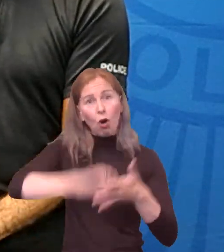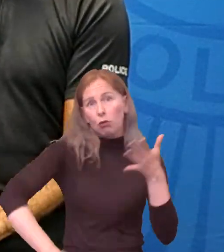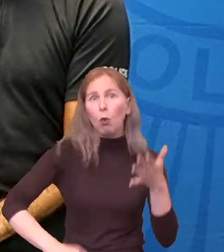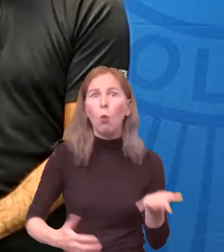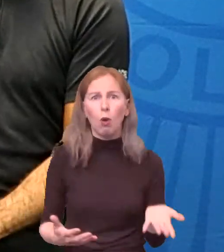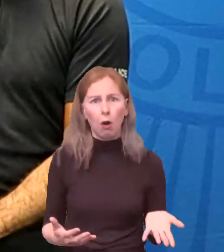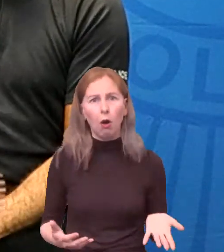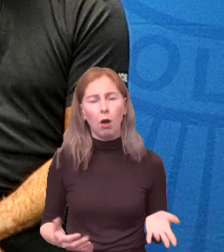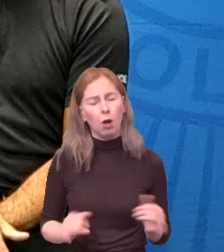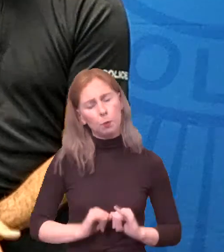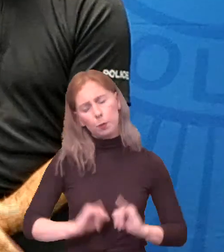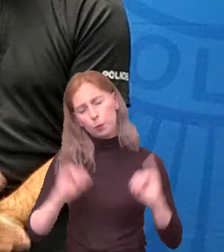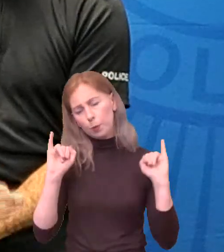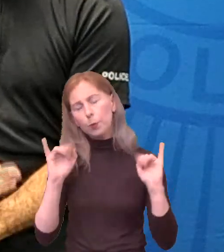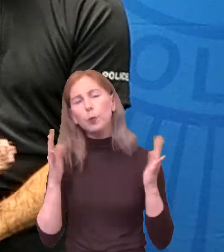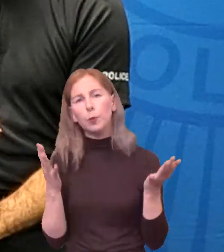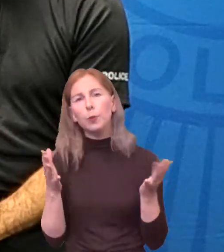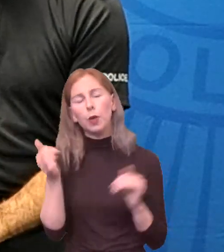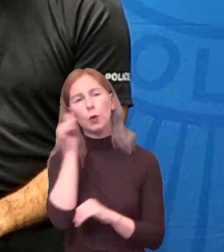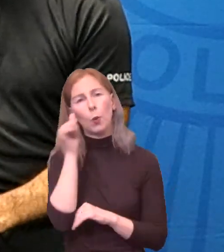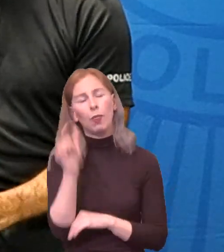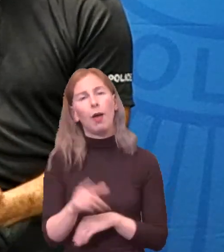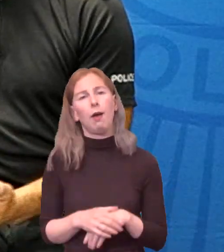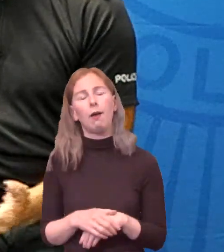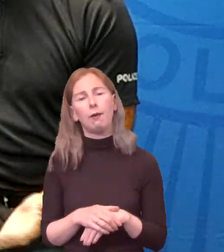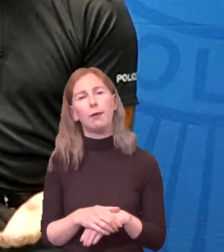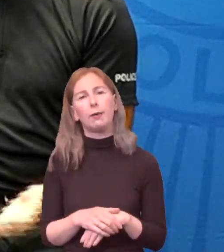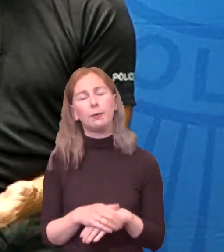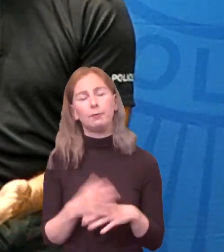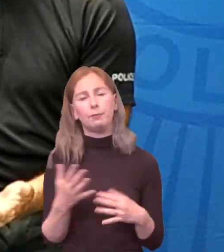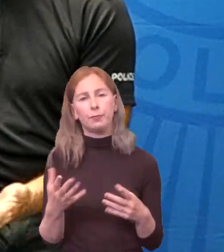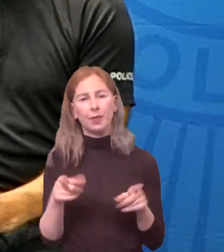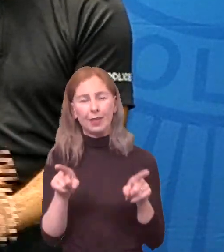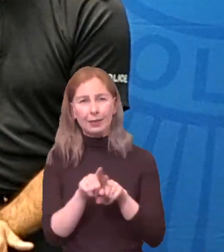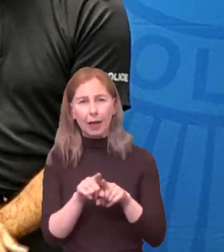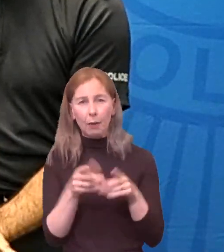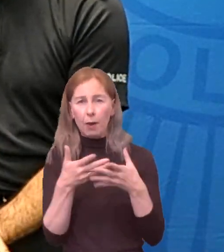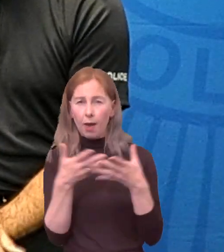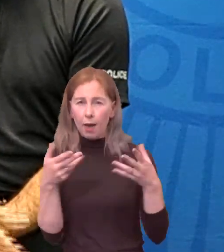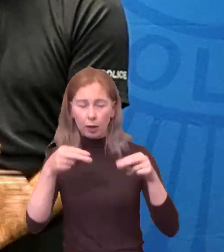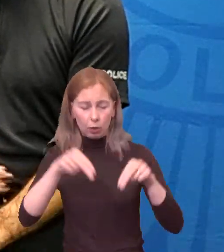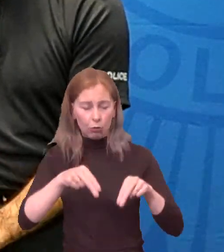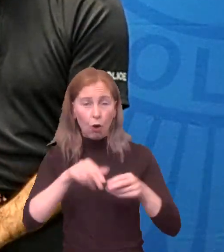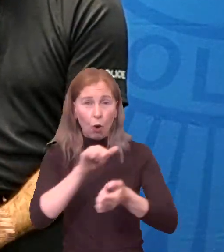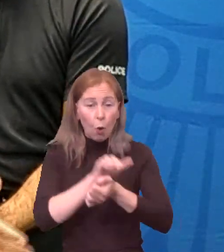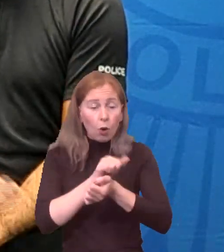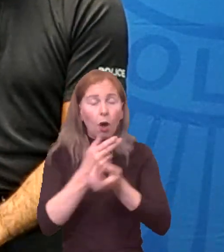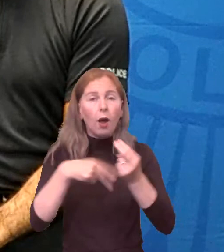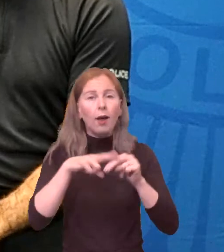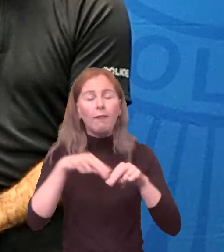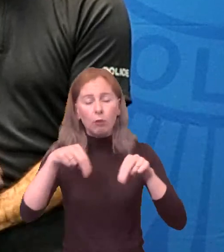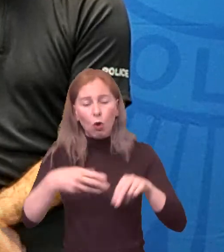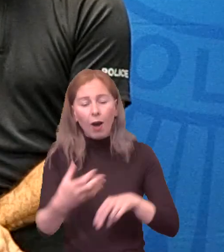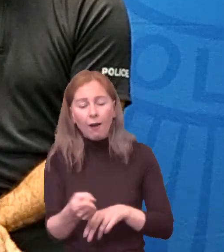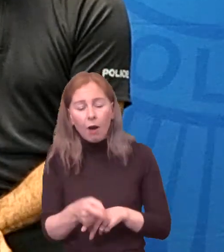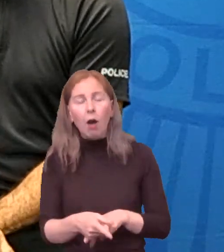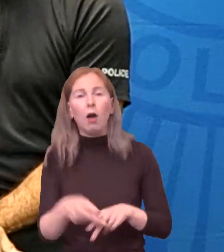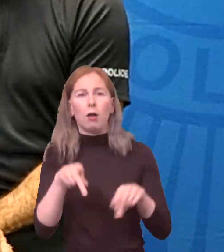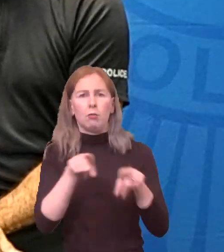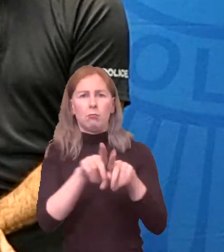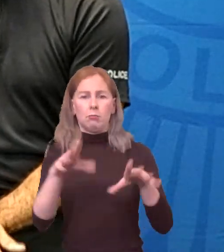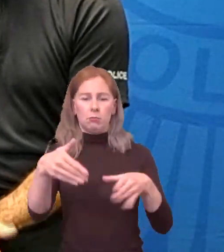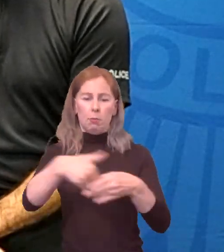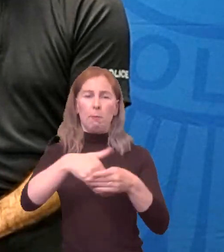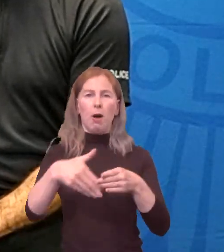to the owner, because like many dog owners, they're part of the family, and once they go missing, the unknown is really